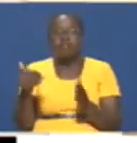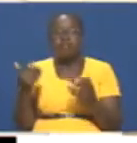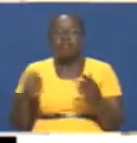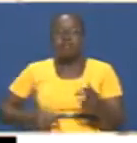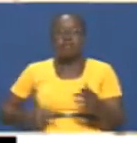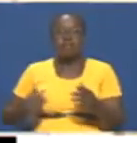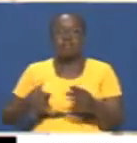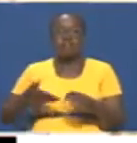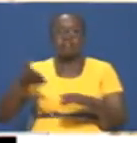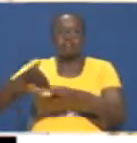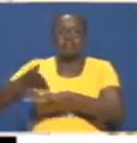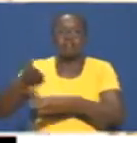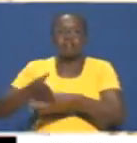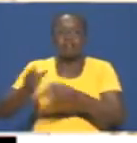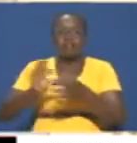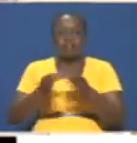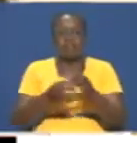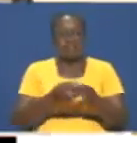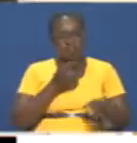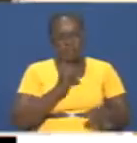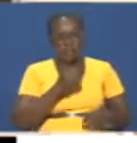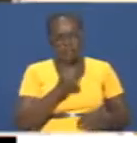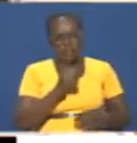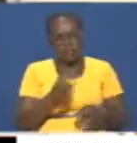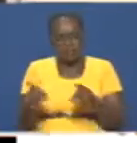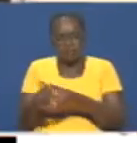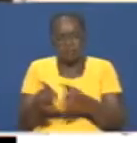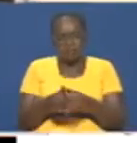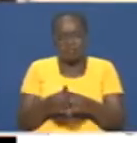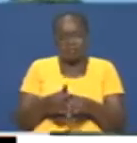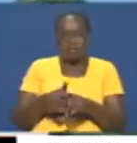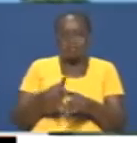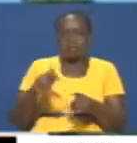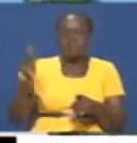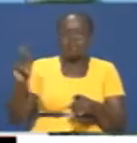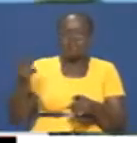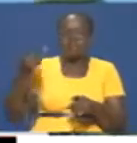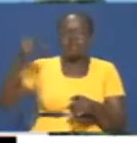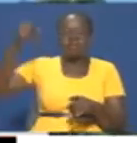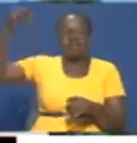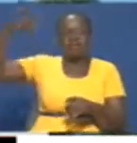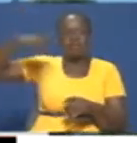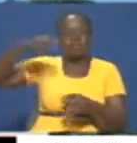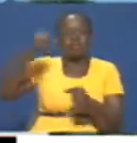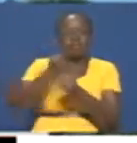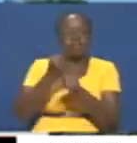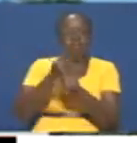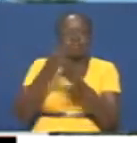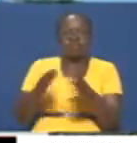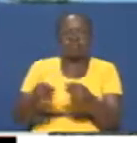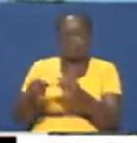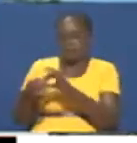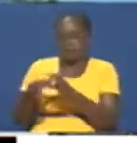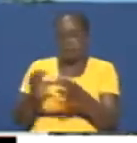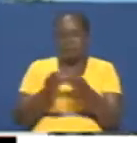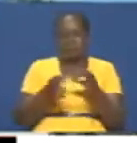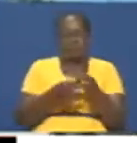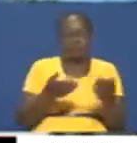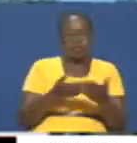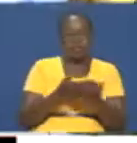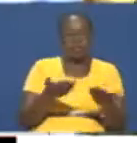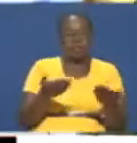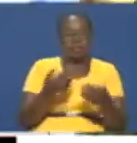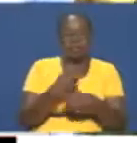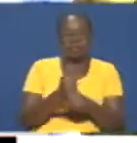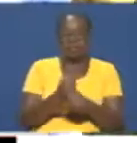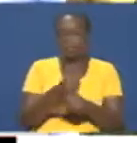He also extended a warning to Kenya Power employees who have been involved in the illegal connections, noting that this device is making